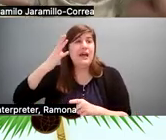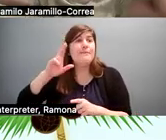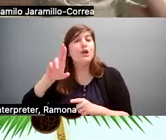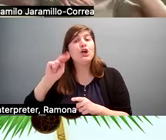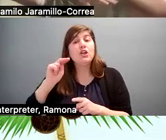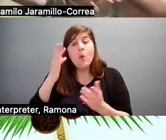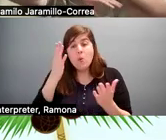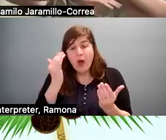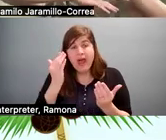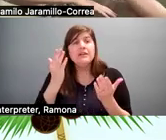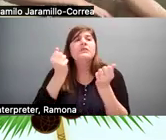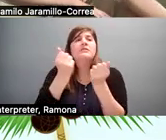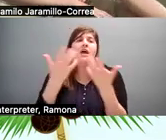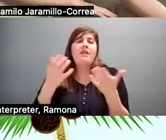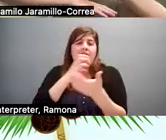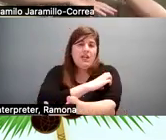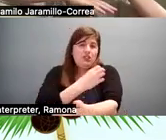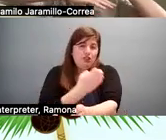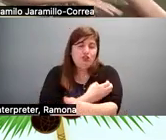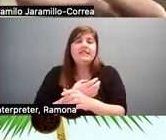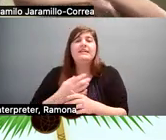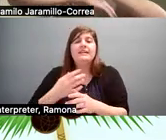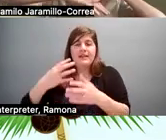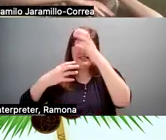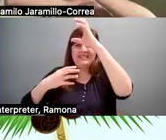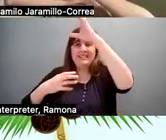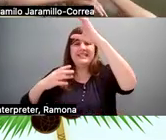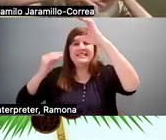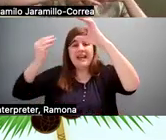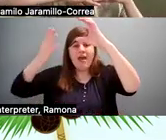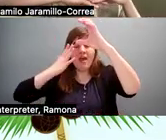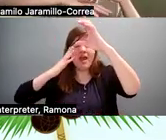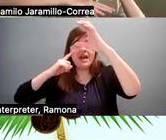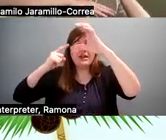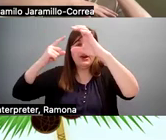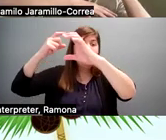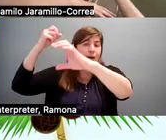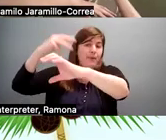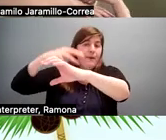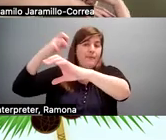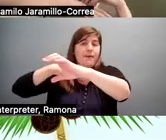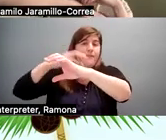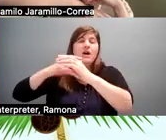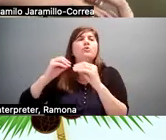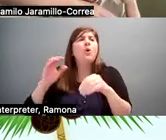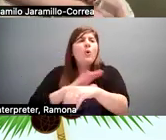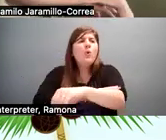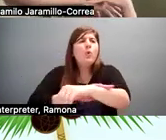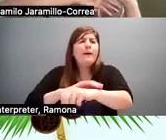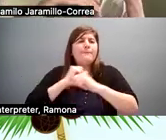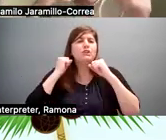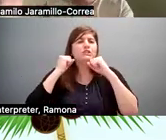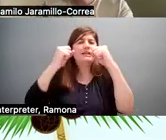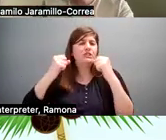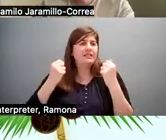coming from the sun, and that energy was hitting his skin. And he was not wearing a protective layer to like block out that energy from the sun. And so